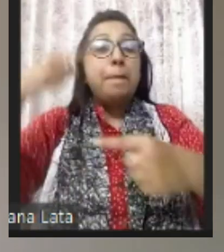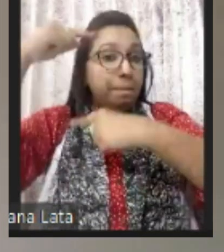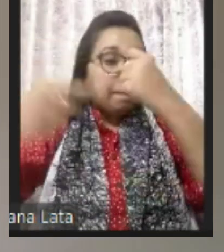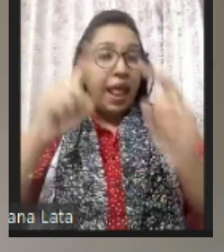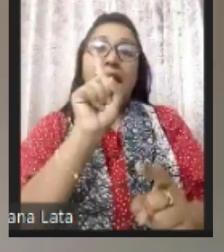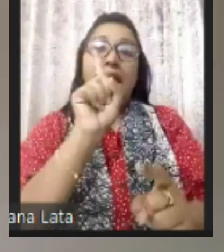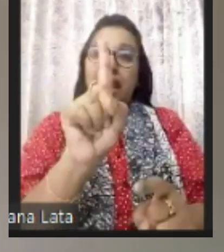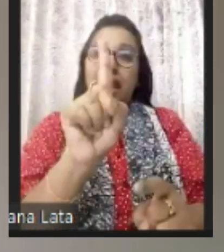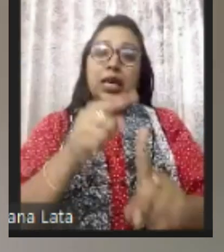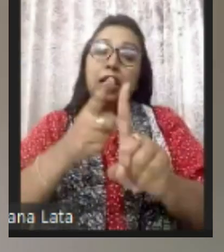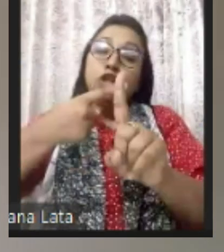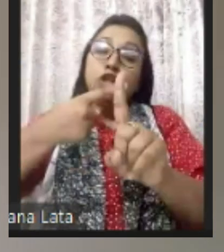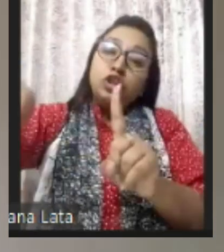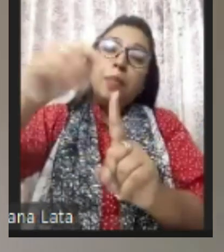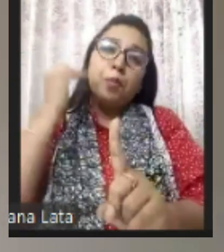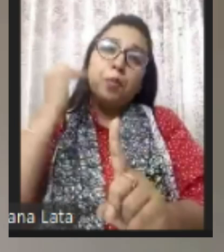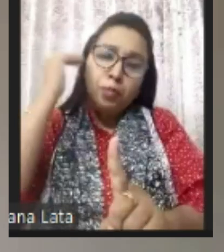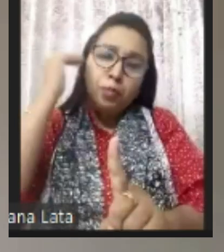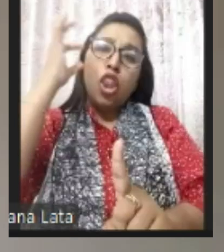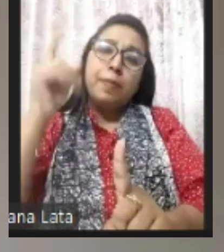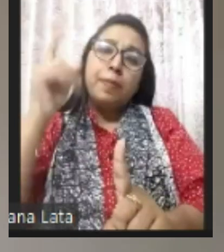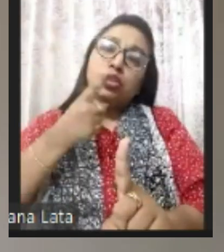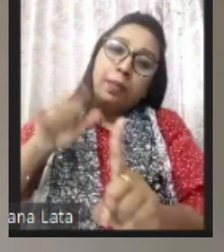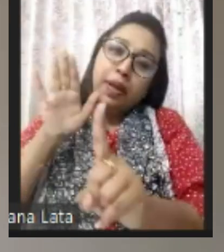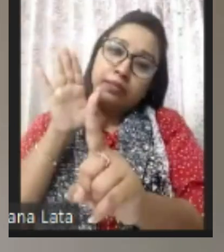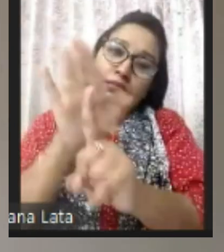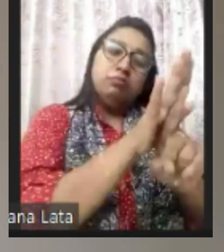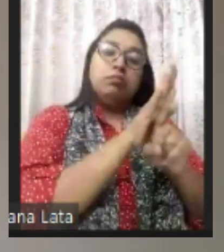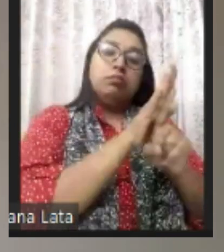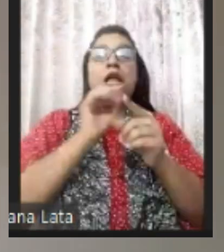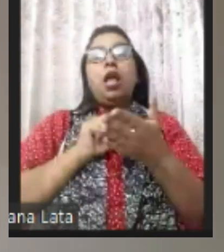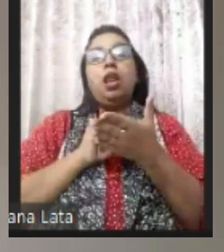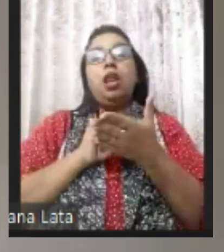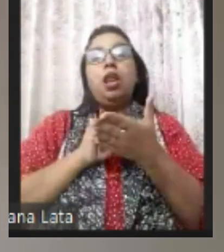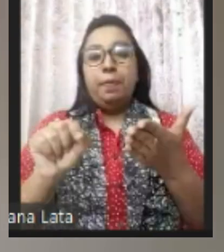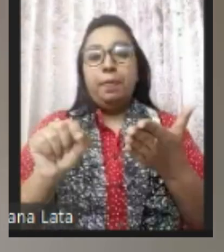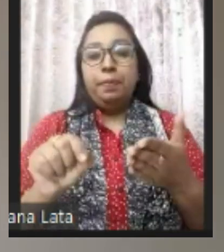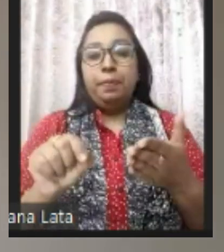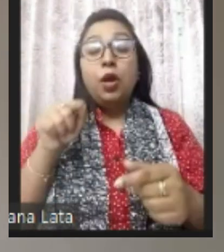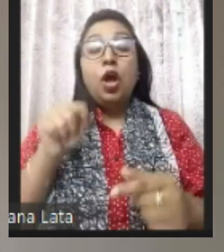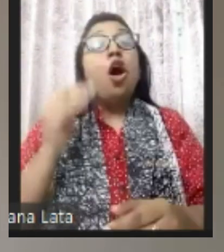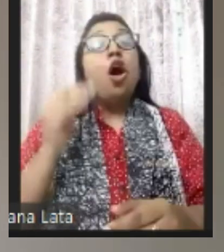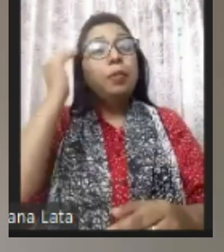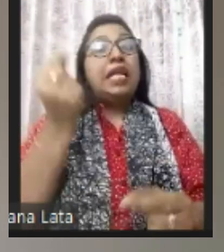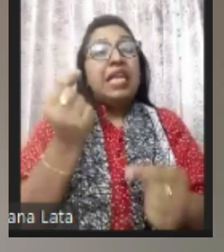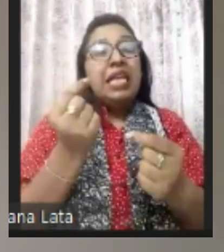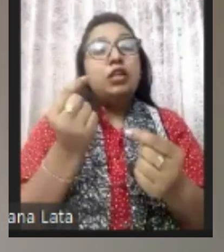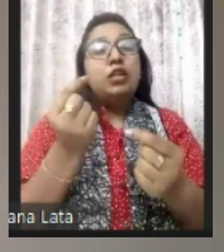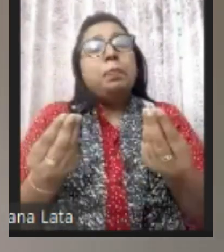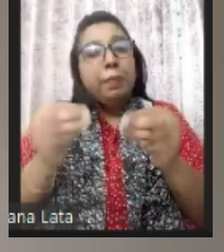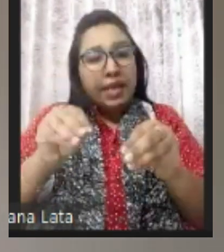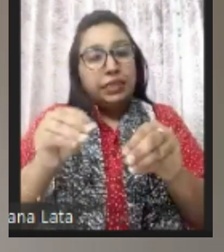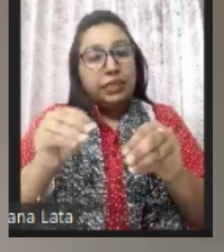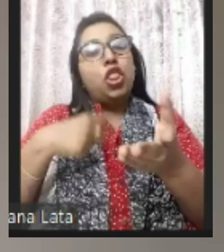or the other, or persons with special needs. But we all have specific needs